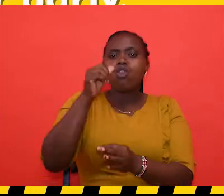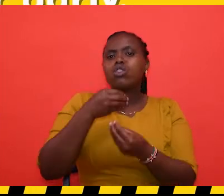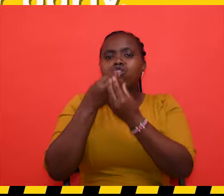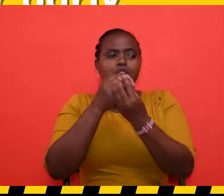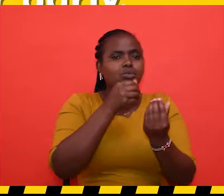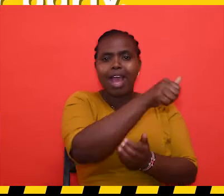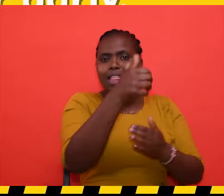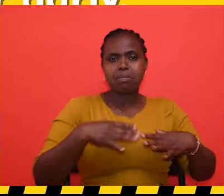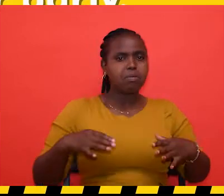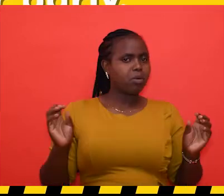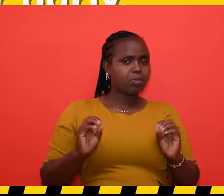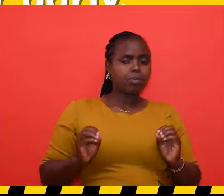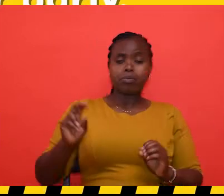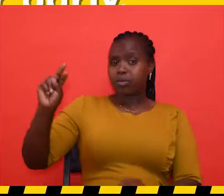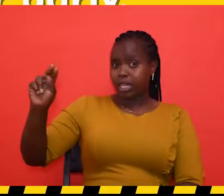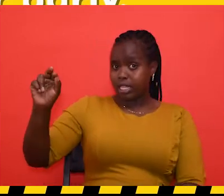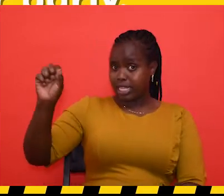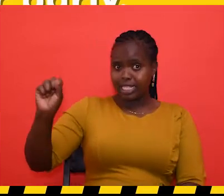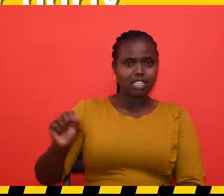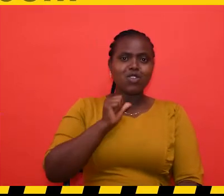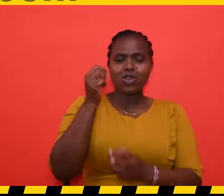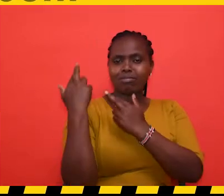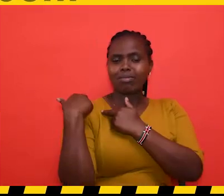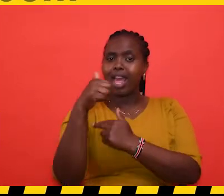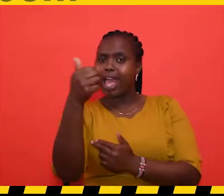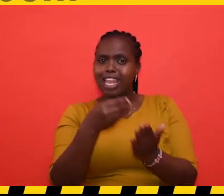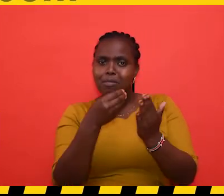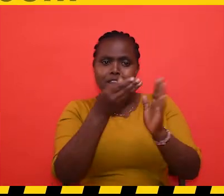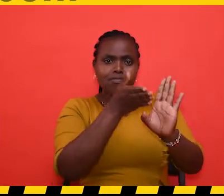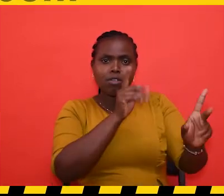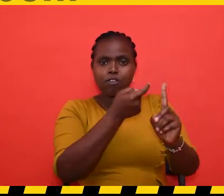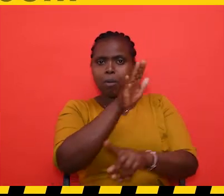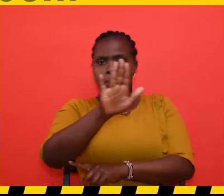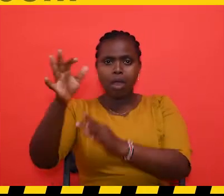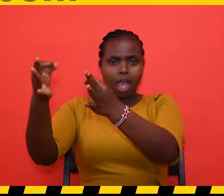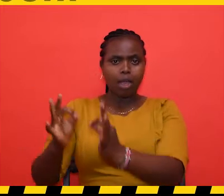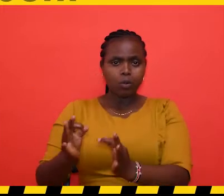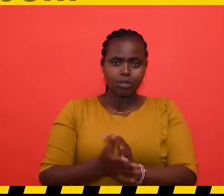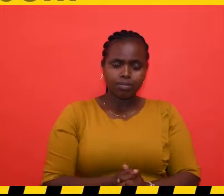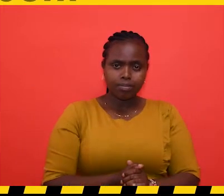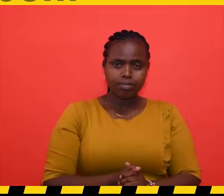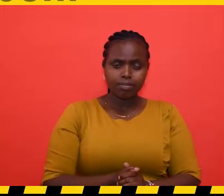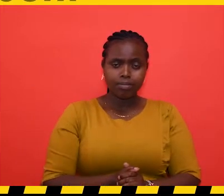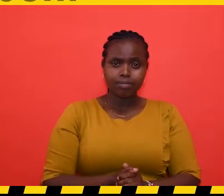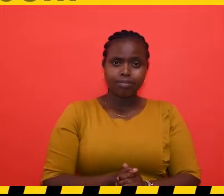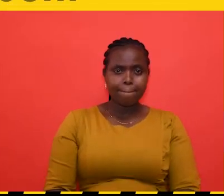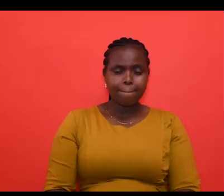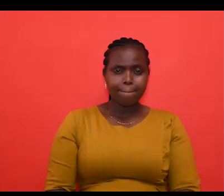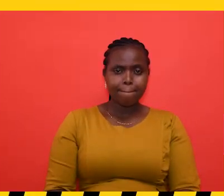any information relating to an account is not disclosed to any other party. NTSA shall not be liable for any transactions within your account.